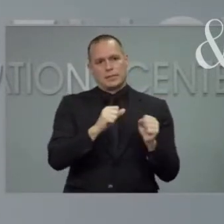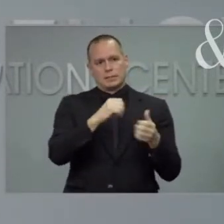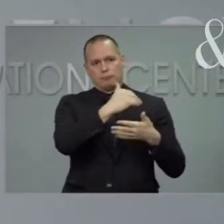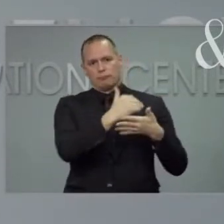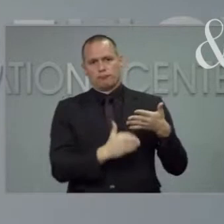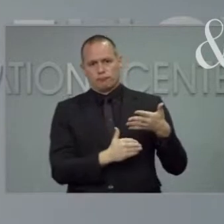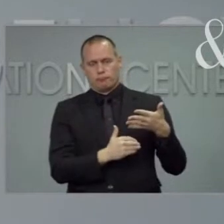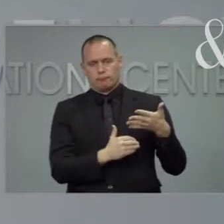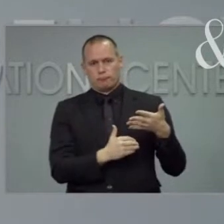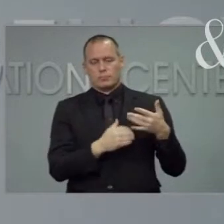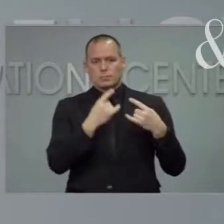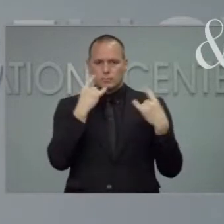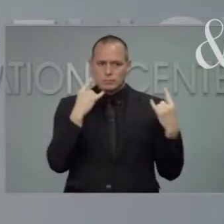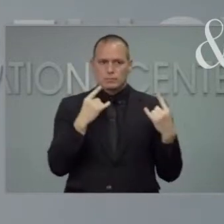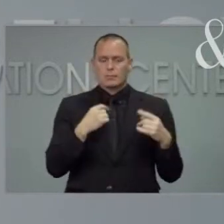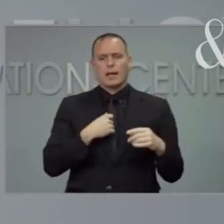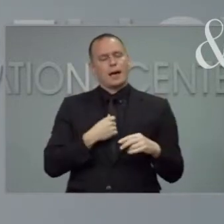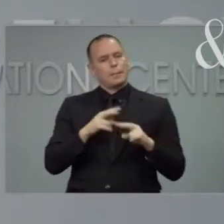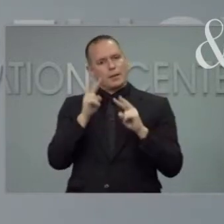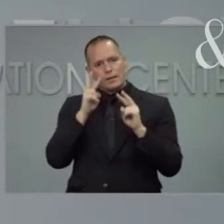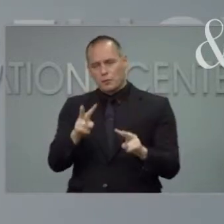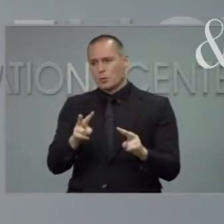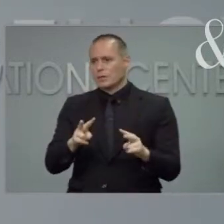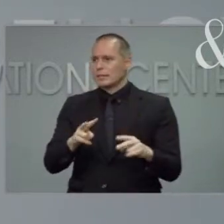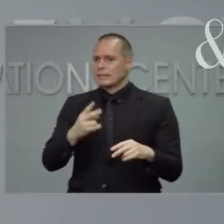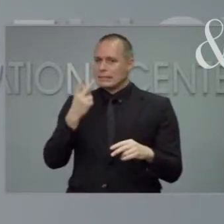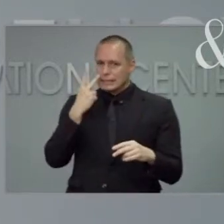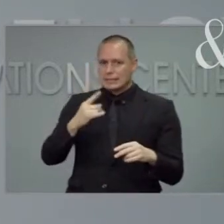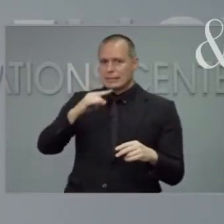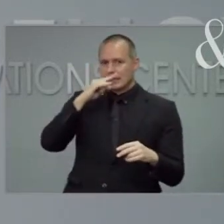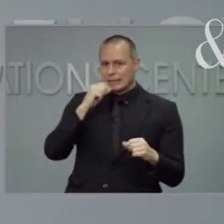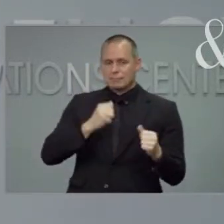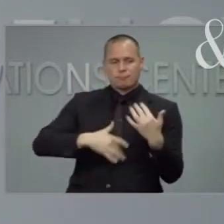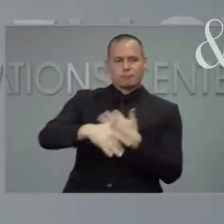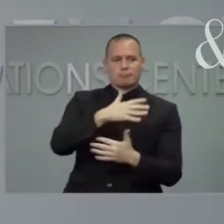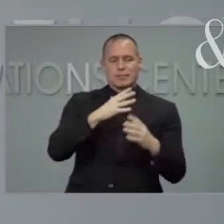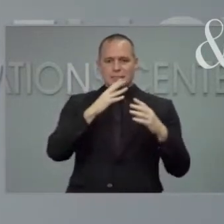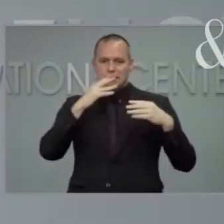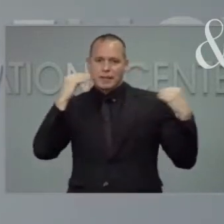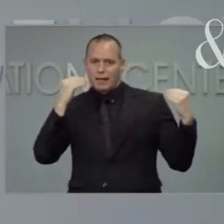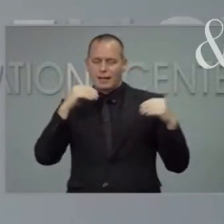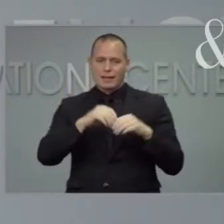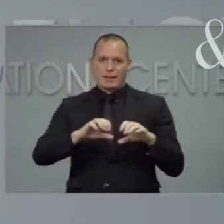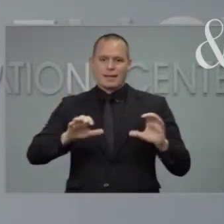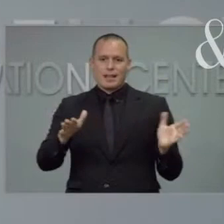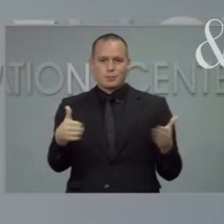to seeing all of those smiling kids back in classrooms again.